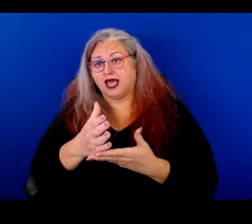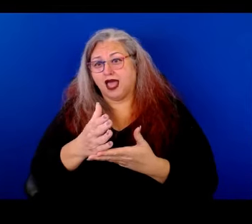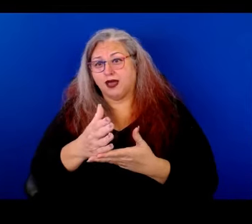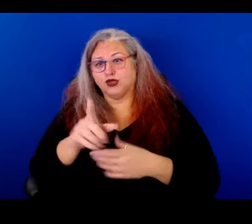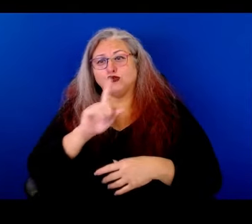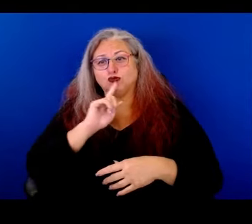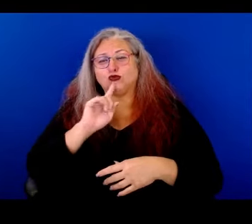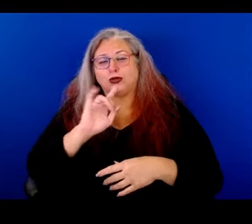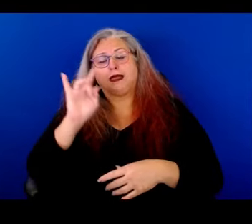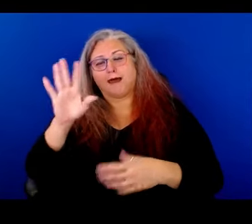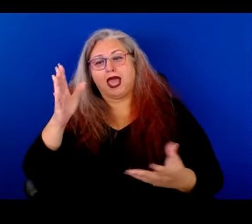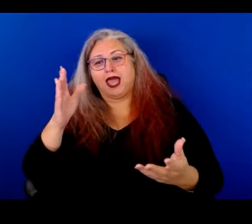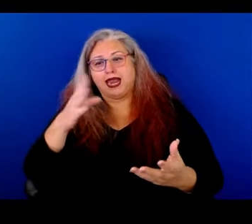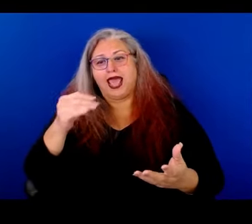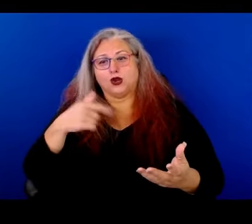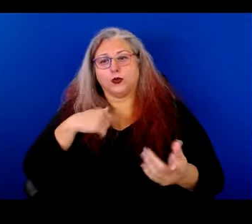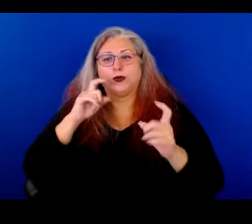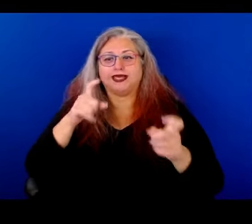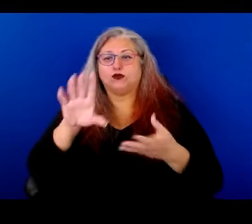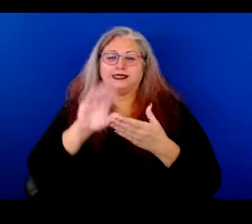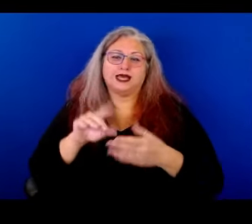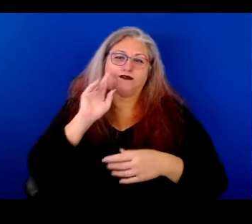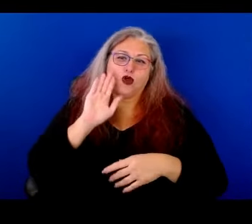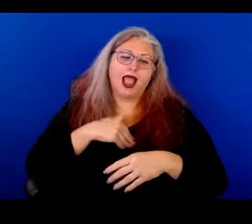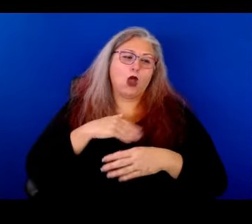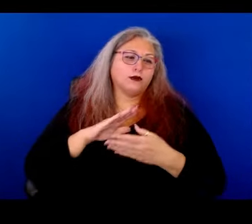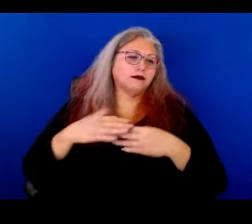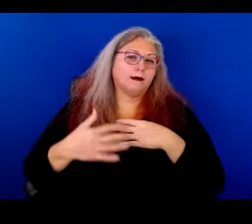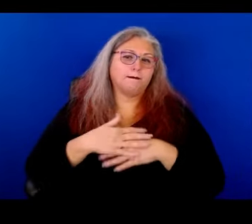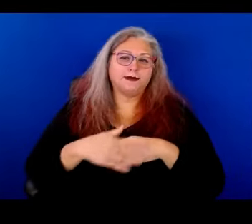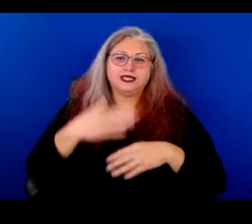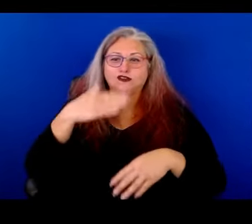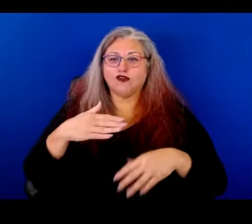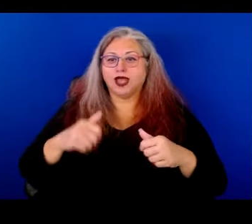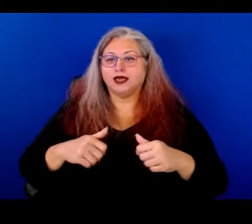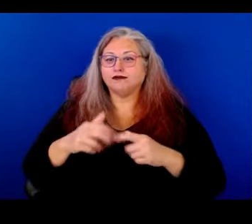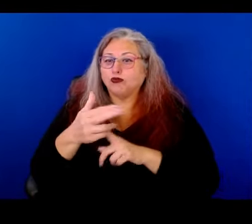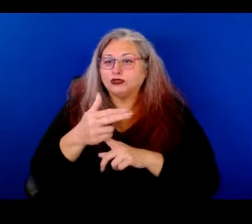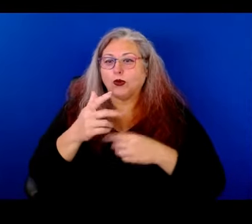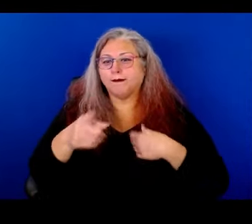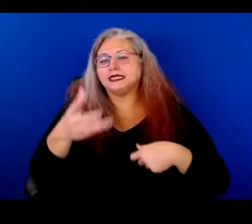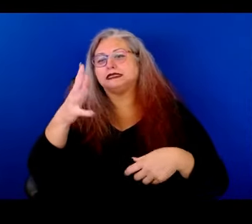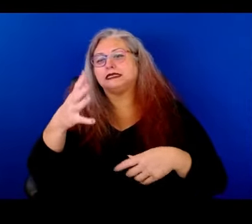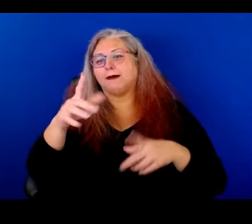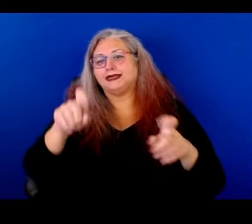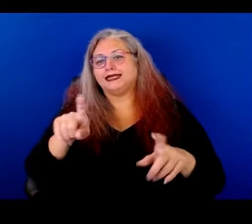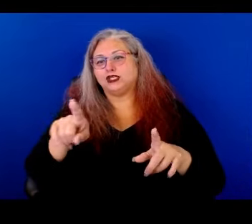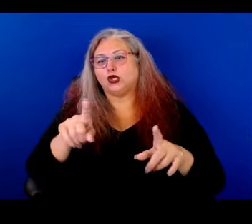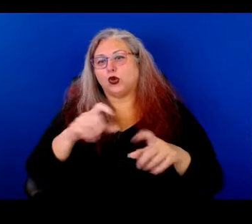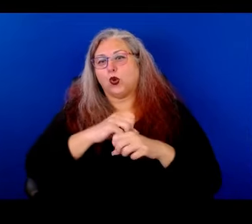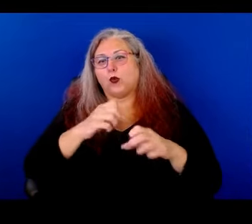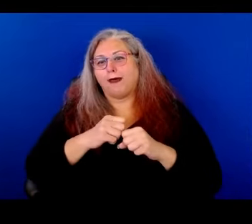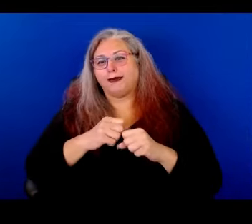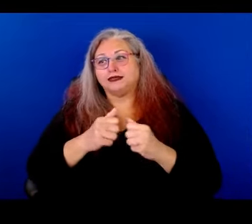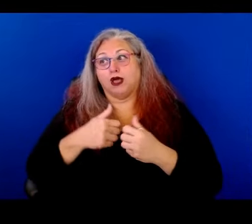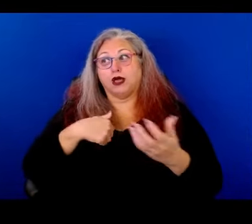really bad at this. And like, we'll give you a discount on our beachfront resorts. But could you stop testing